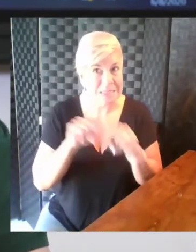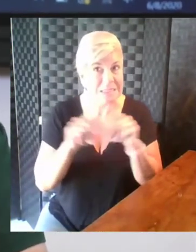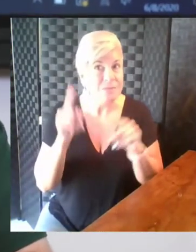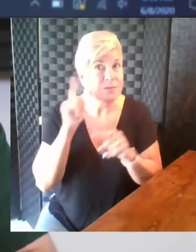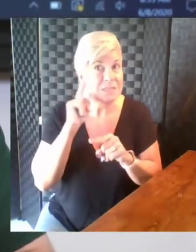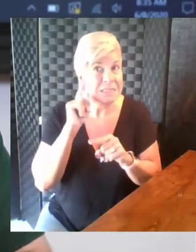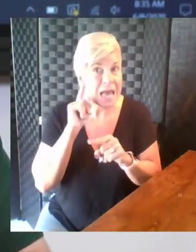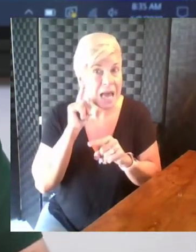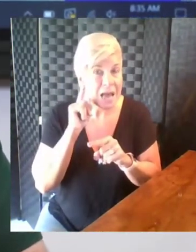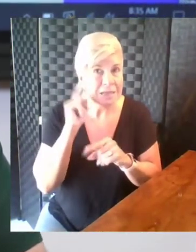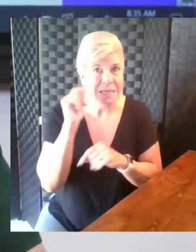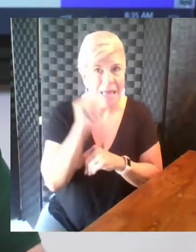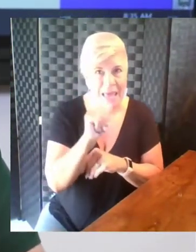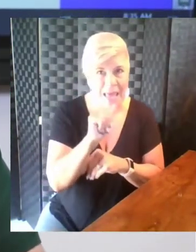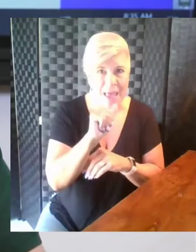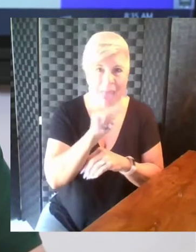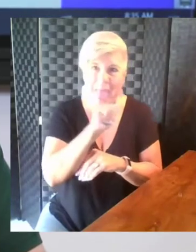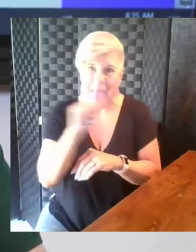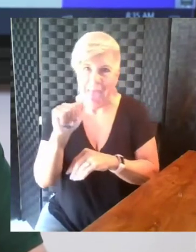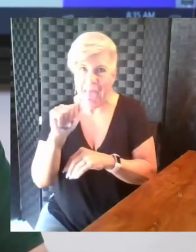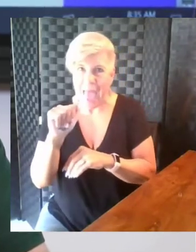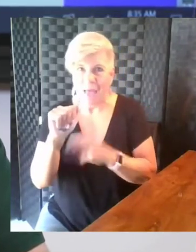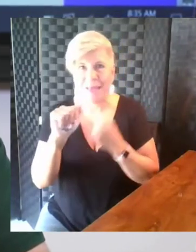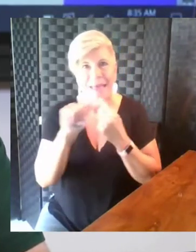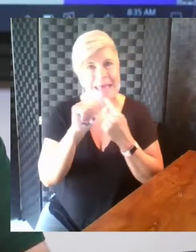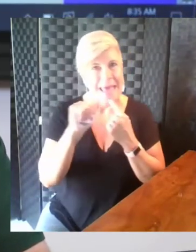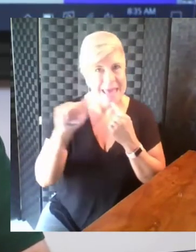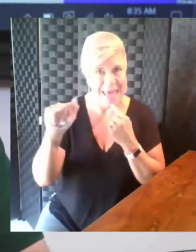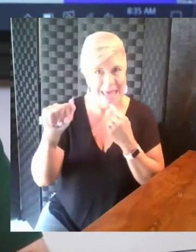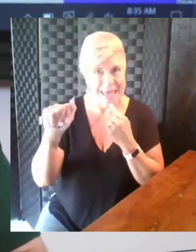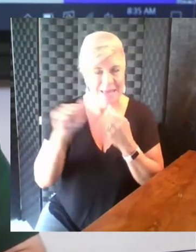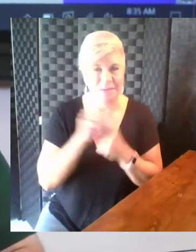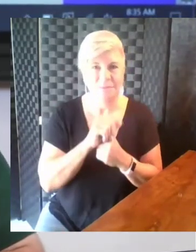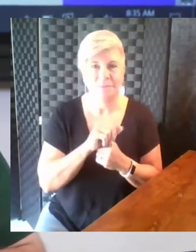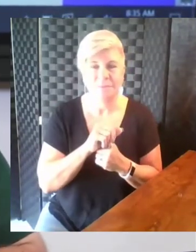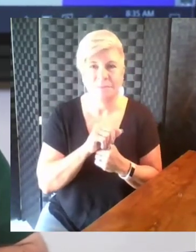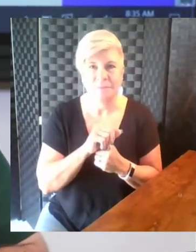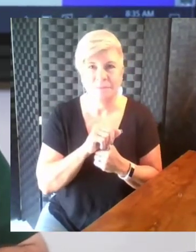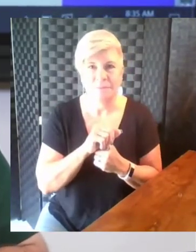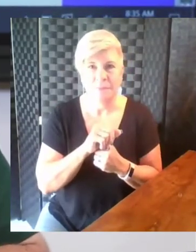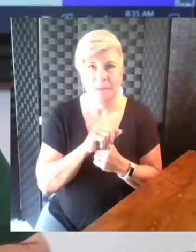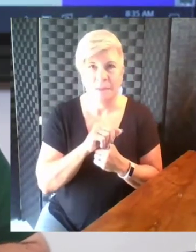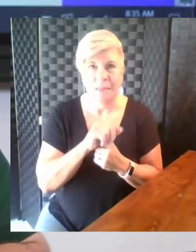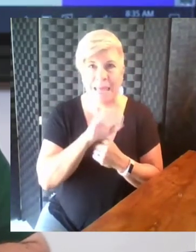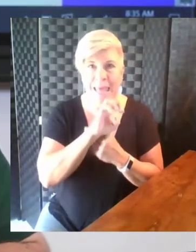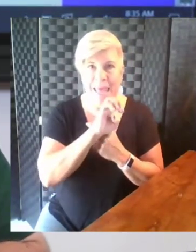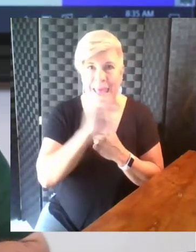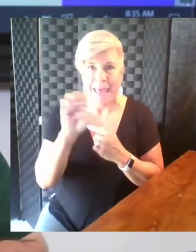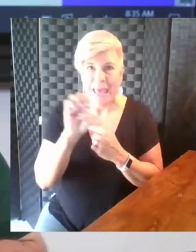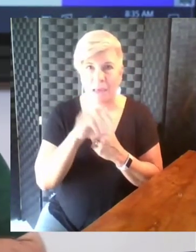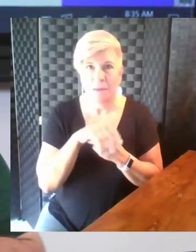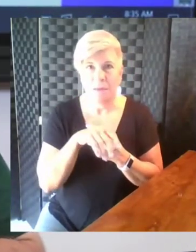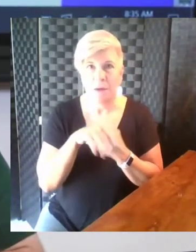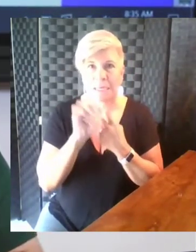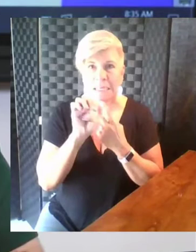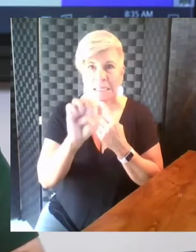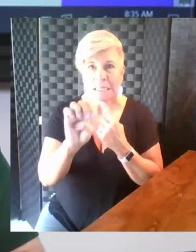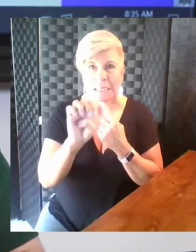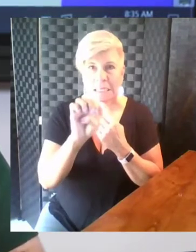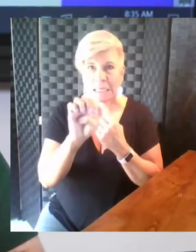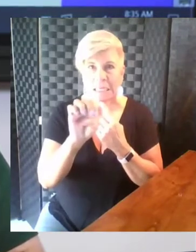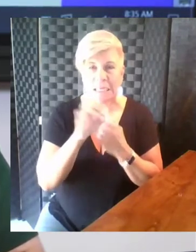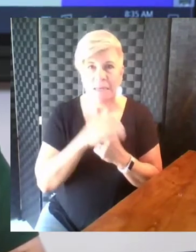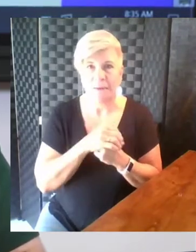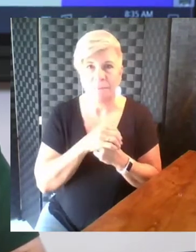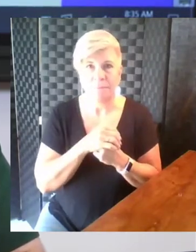So A can go A, or it can say its name and go A. E can go eh, or E can say its